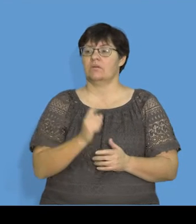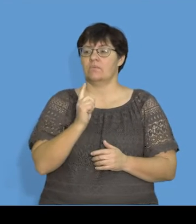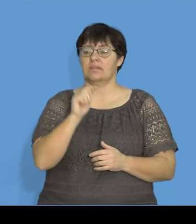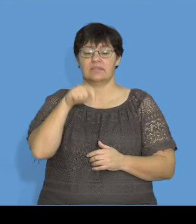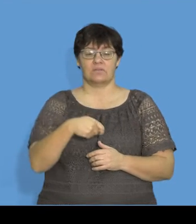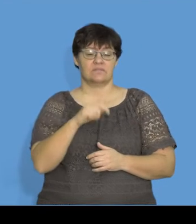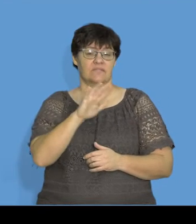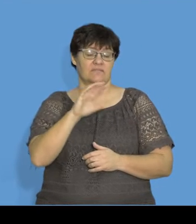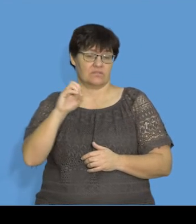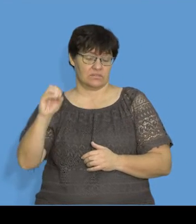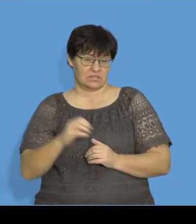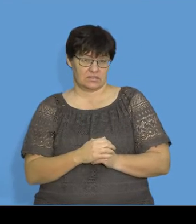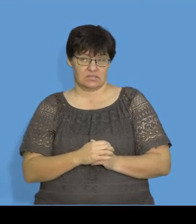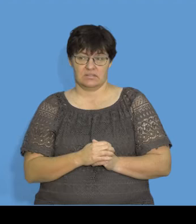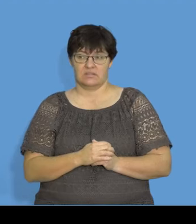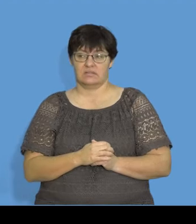1,500